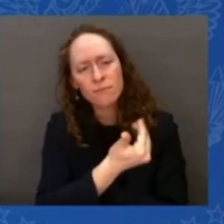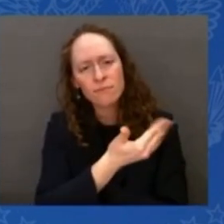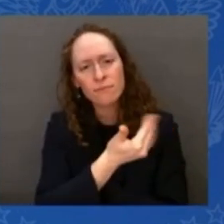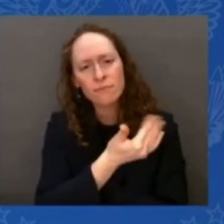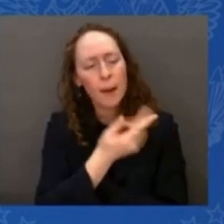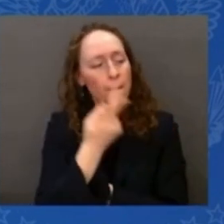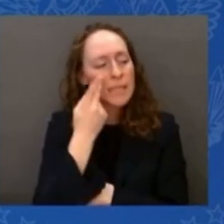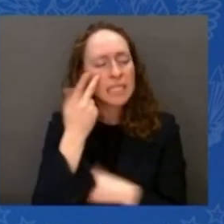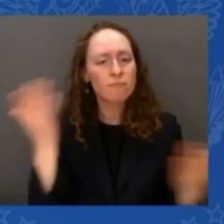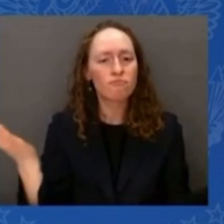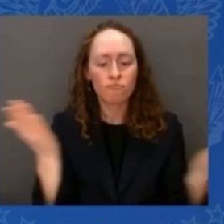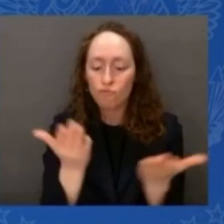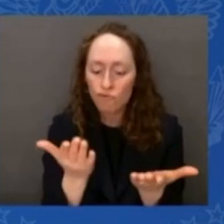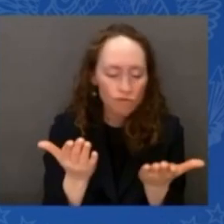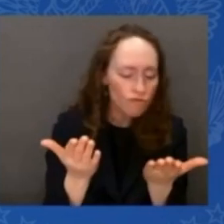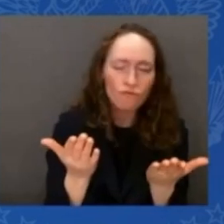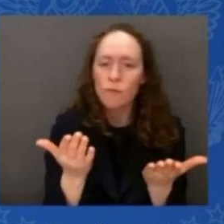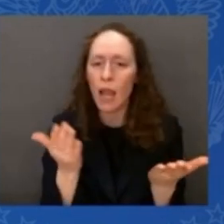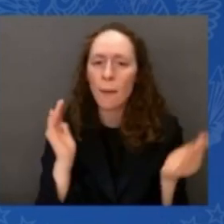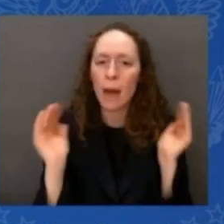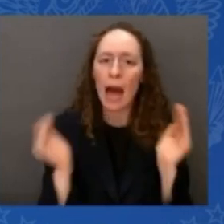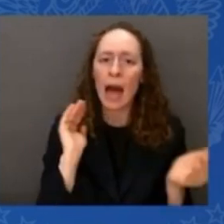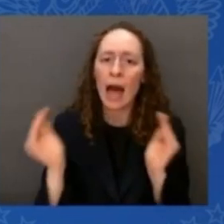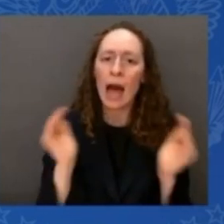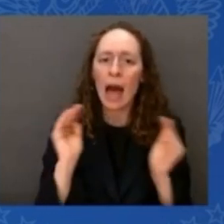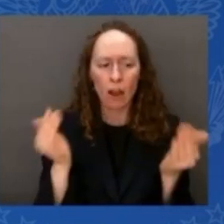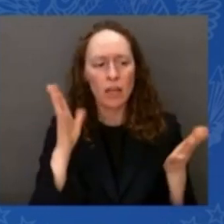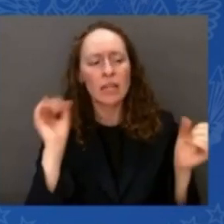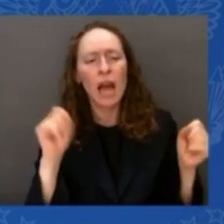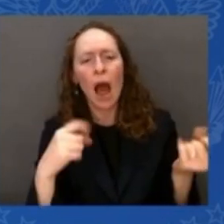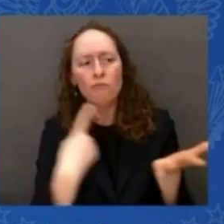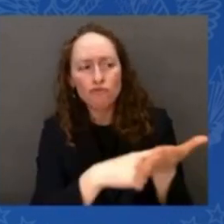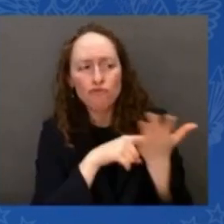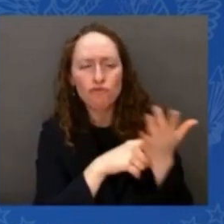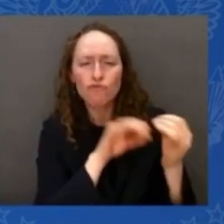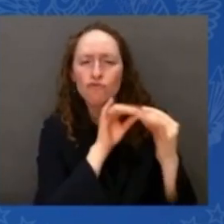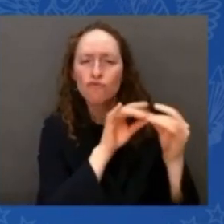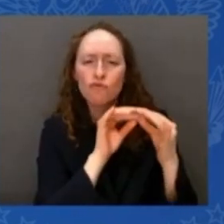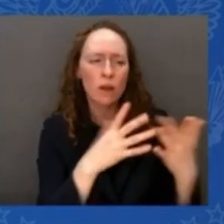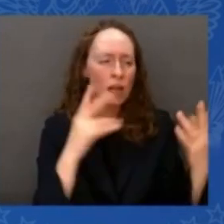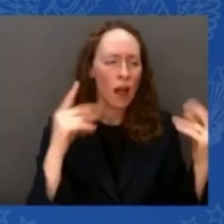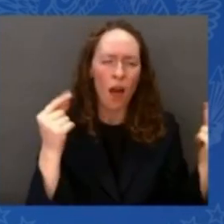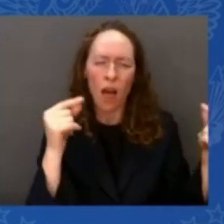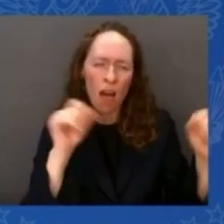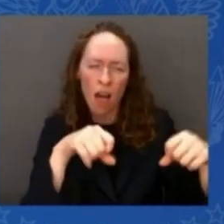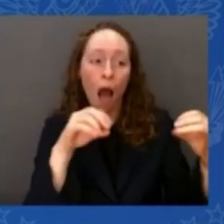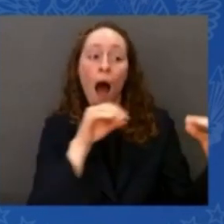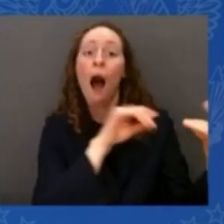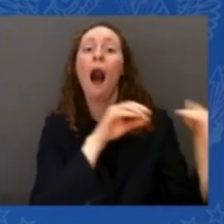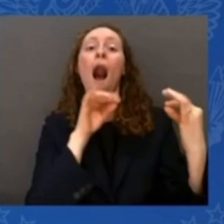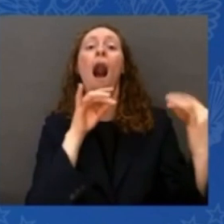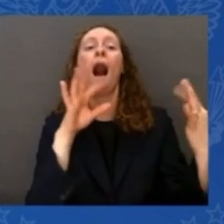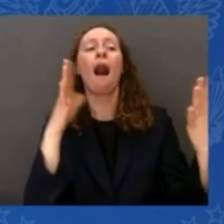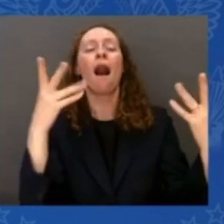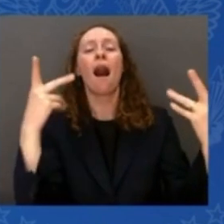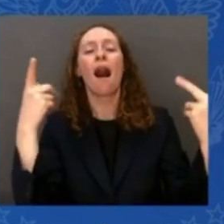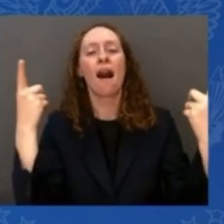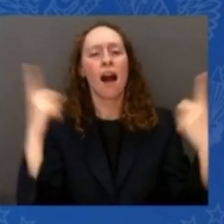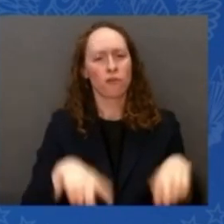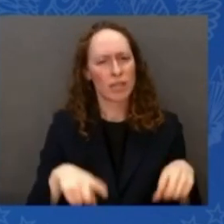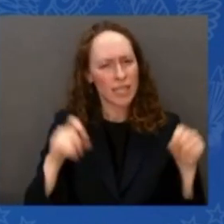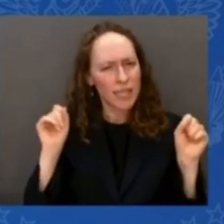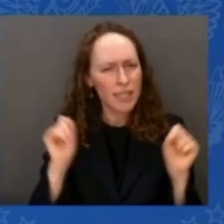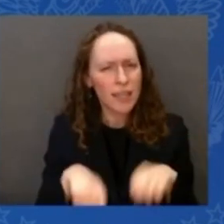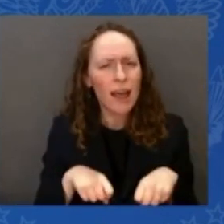down, and we can agree, disagree, we can fight it out. When I introduce my budget, you'll see that's